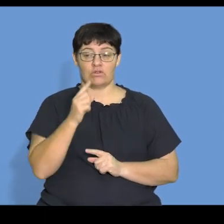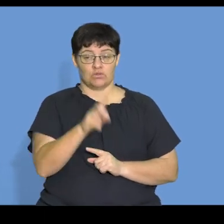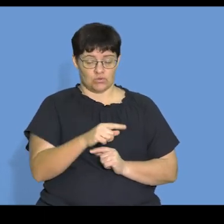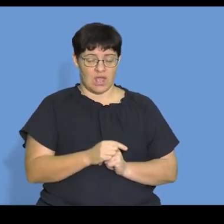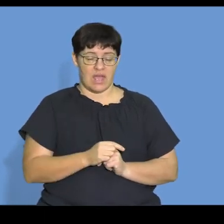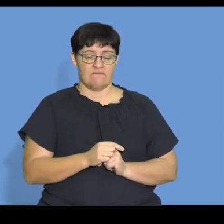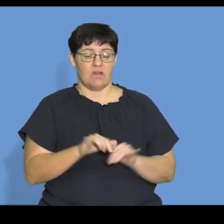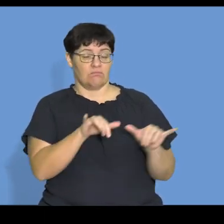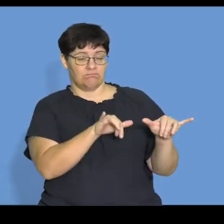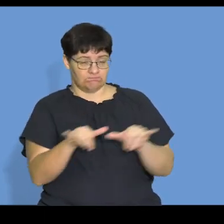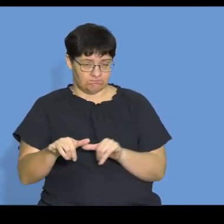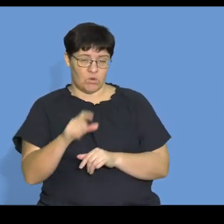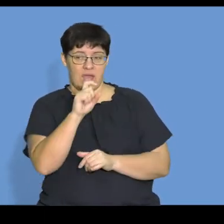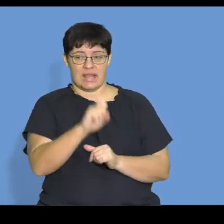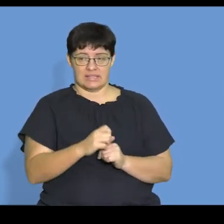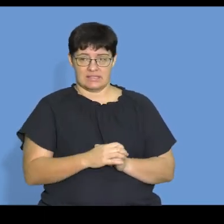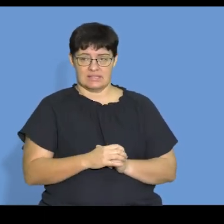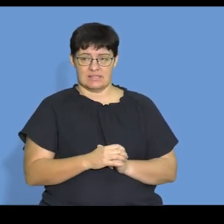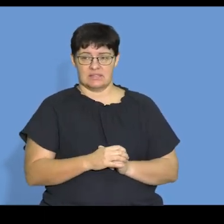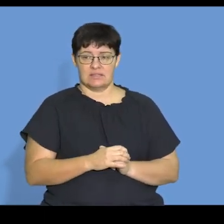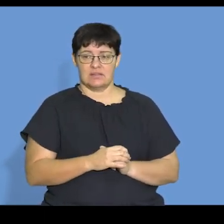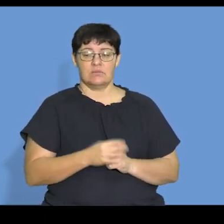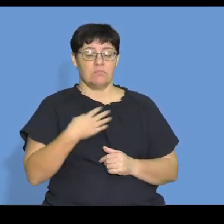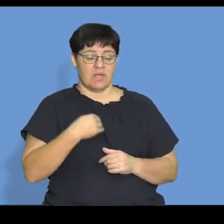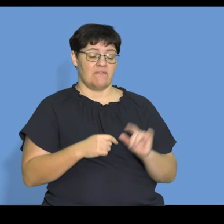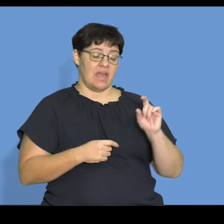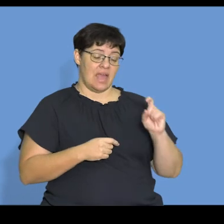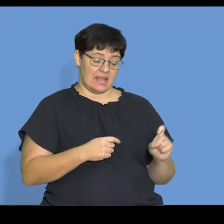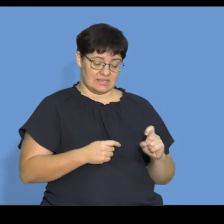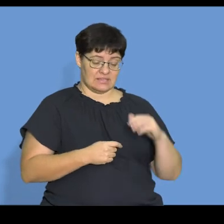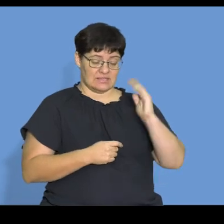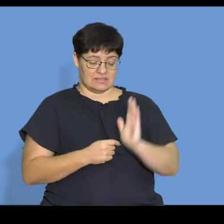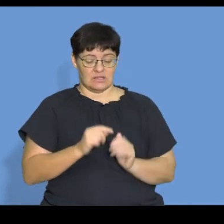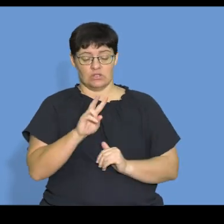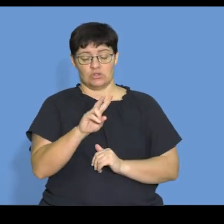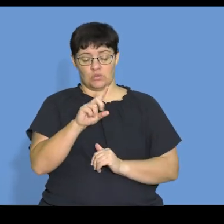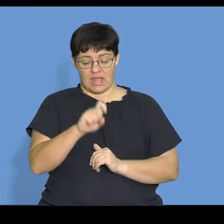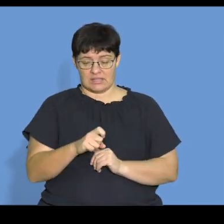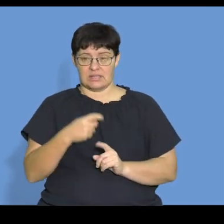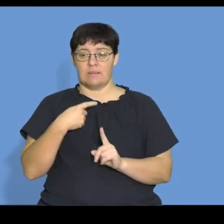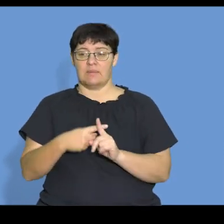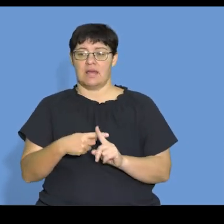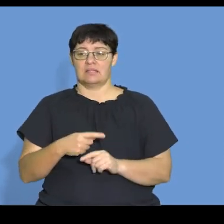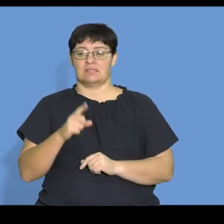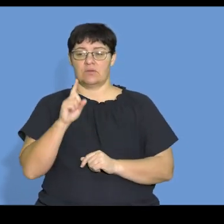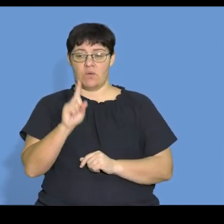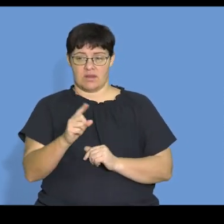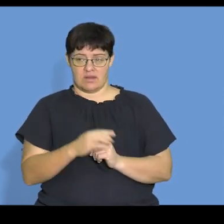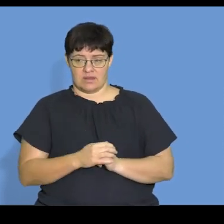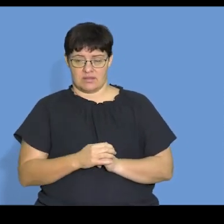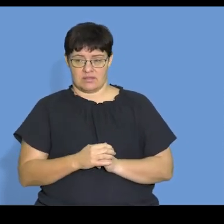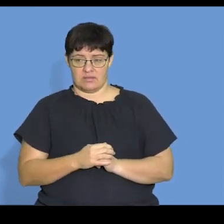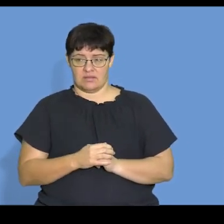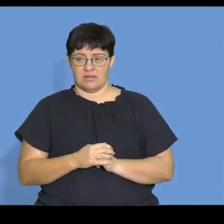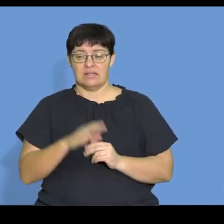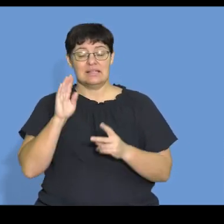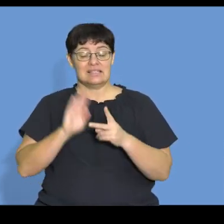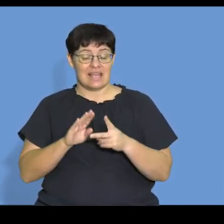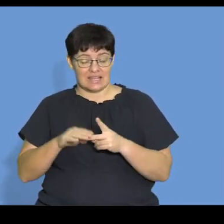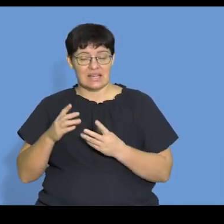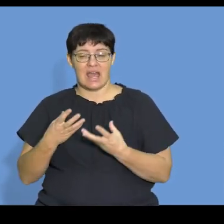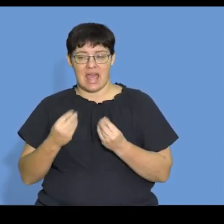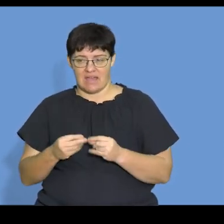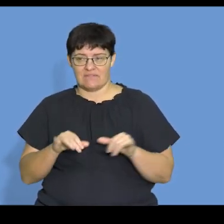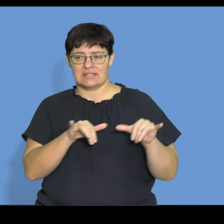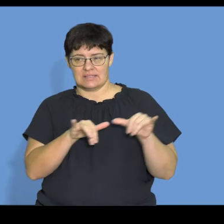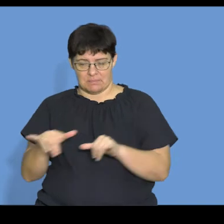common factor of x, which will give me 2x plus 1. The second two terms also have a